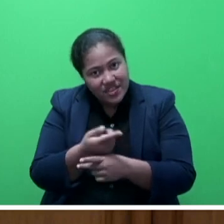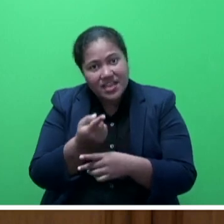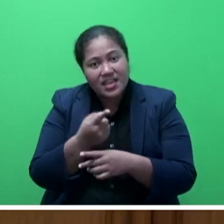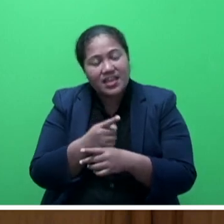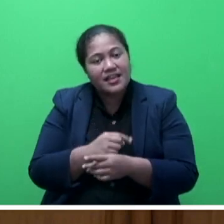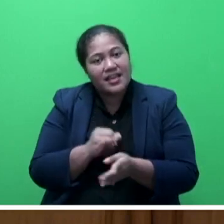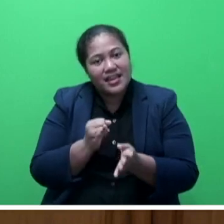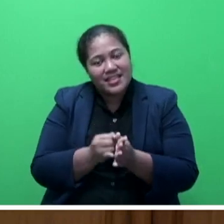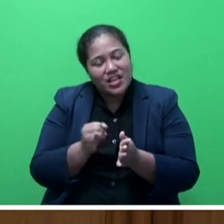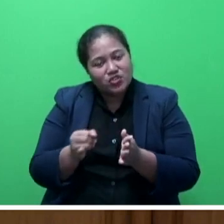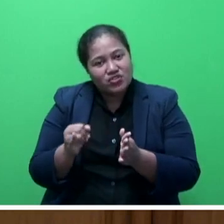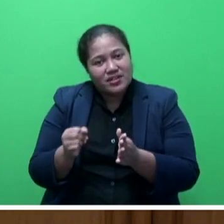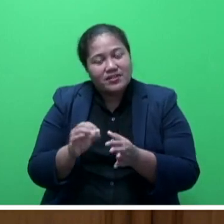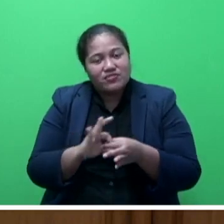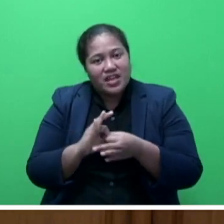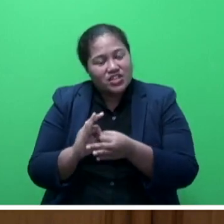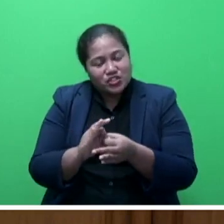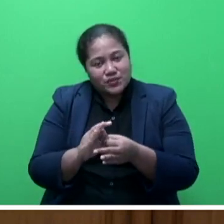Industrial Relations.